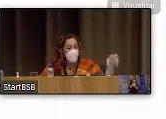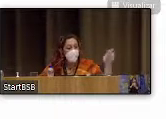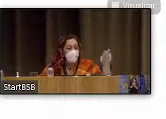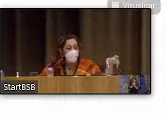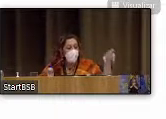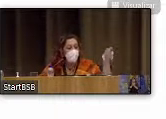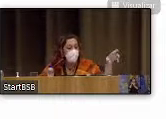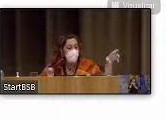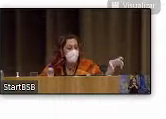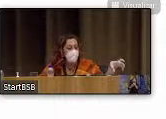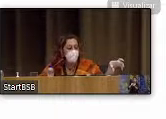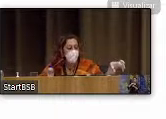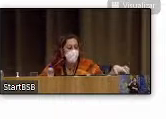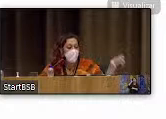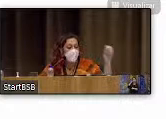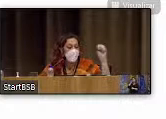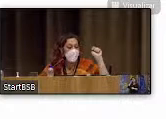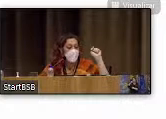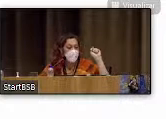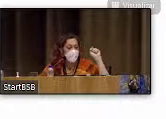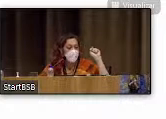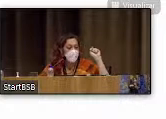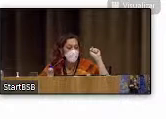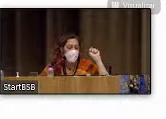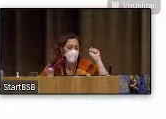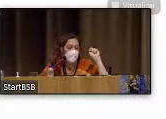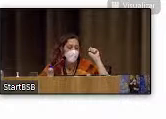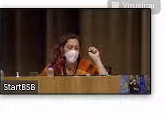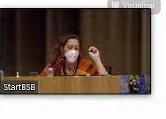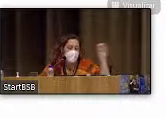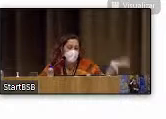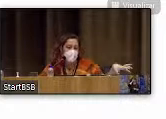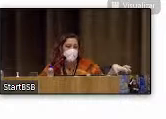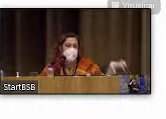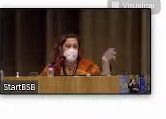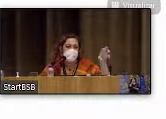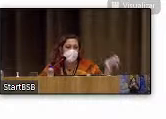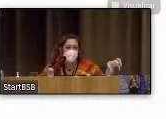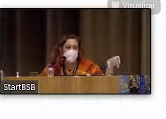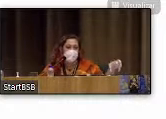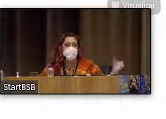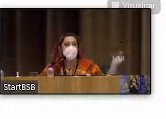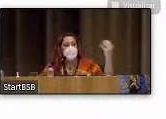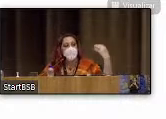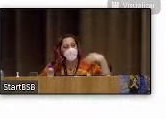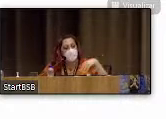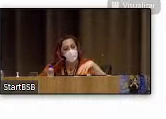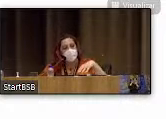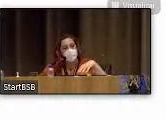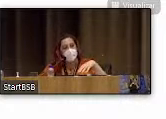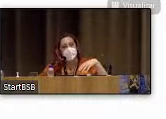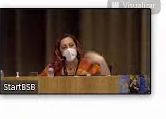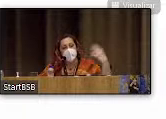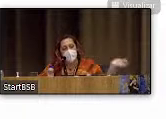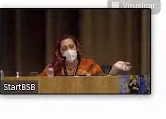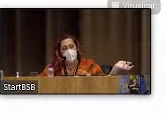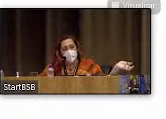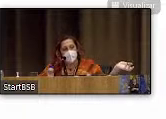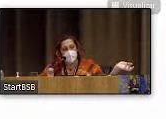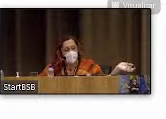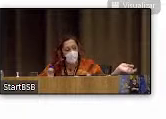by the main office in Pernambuco to help specifically the